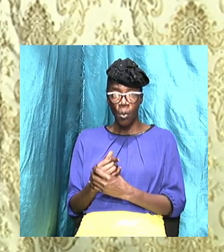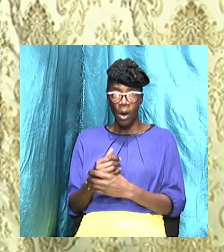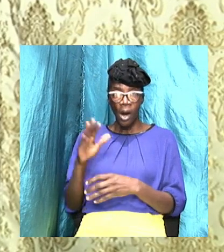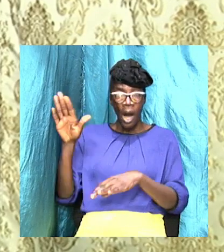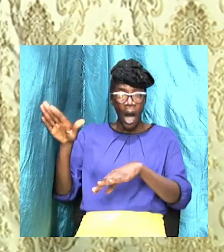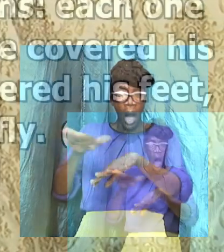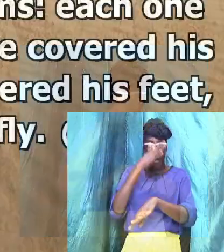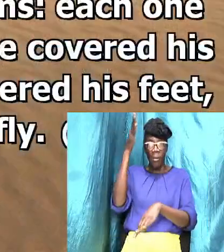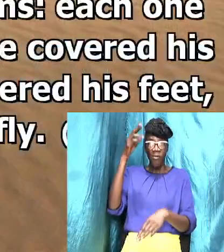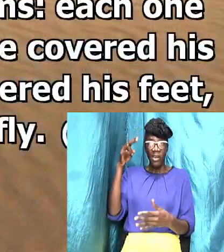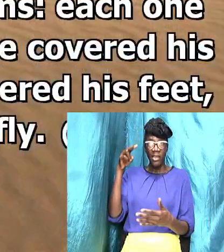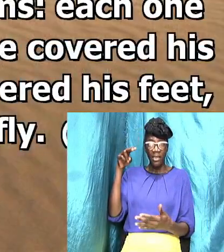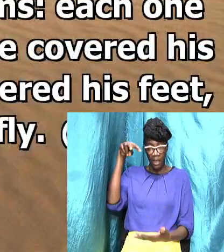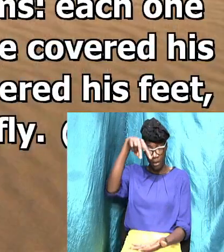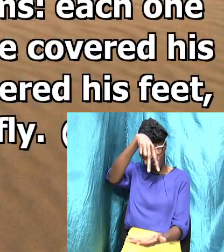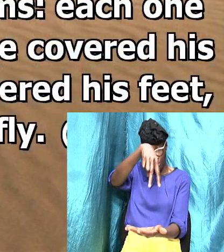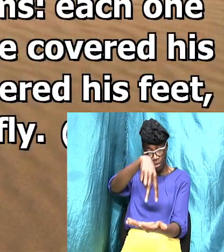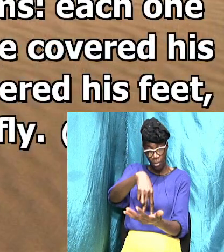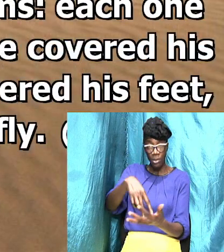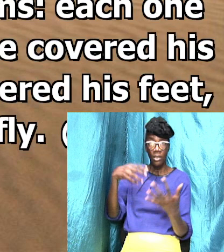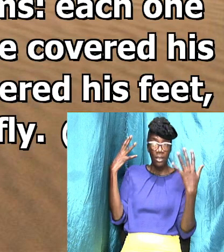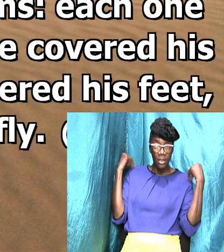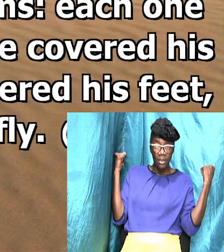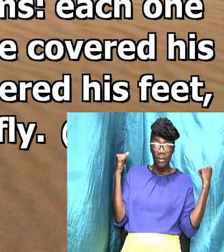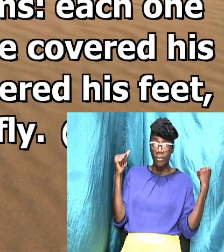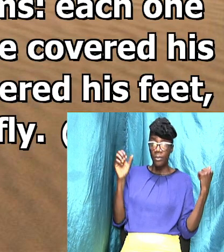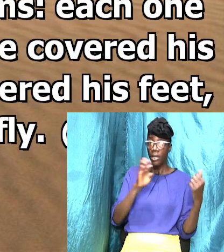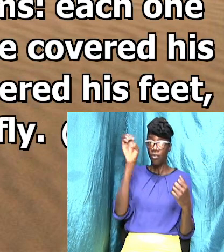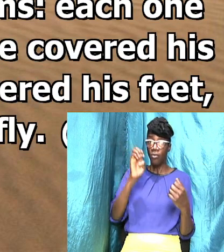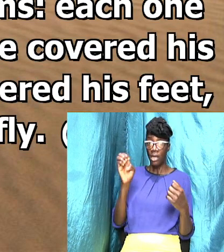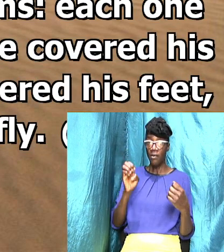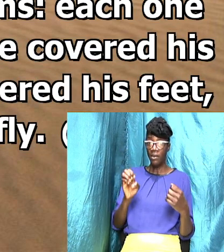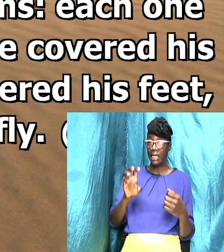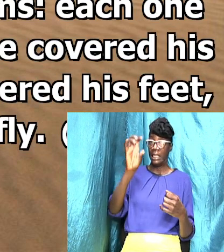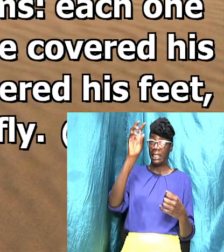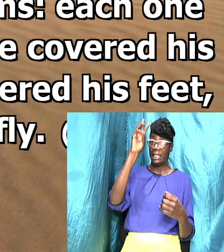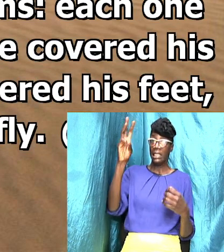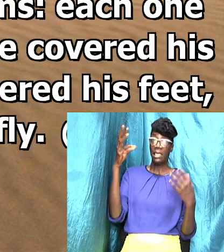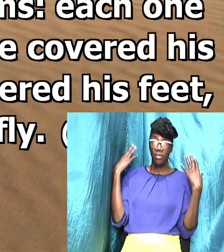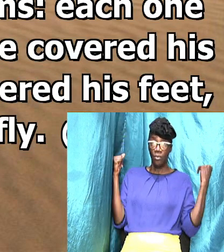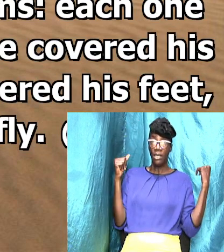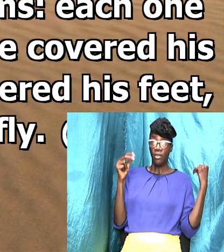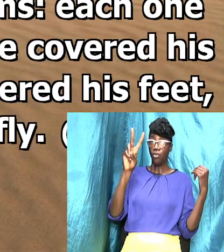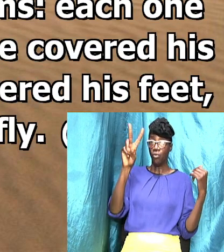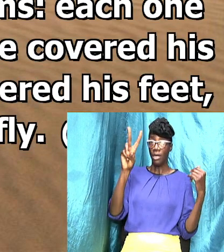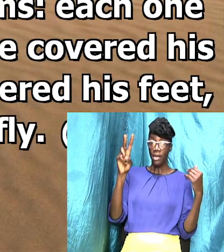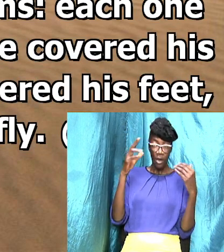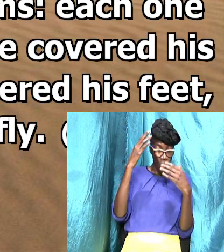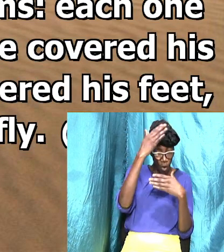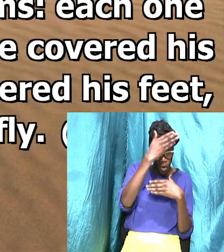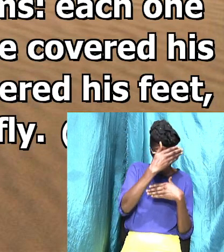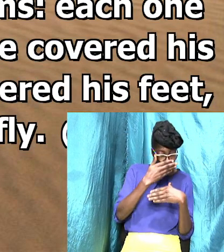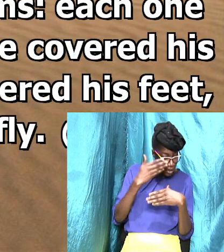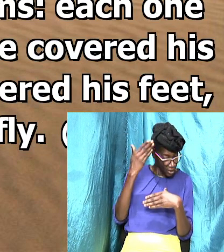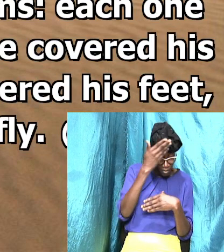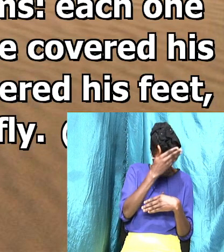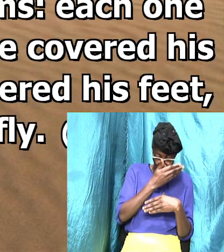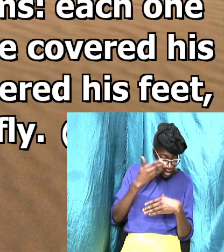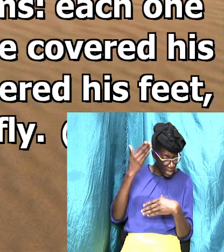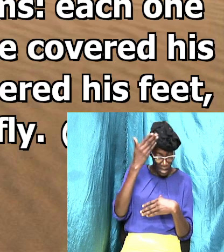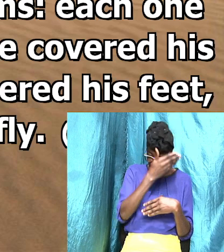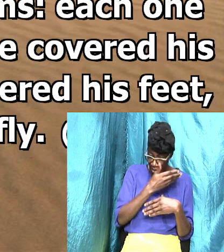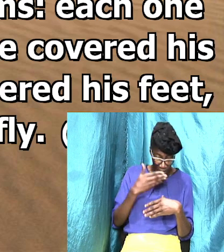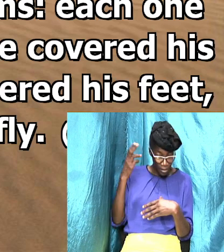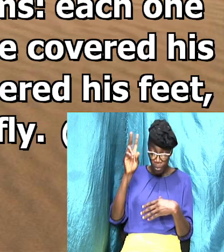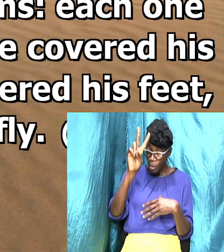Above it stood the seraphims. Each one had six wings. With 20 he covered his face. And with 20